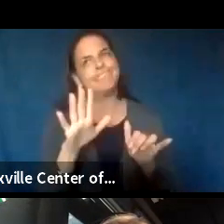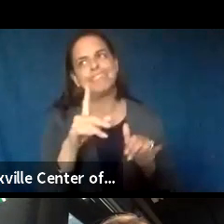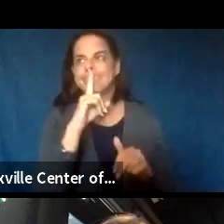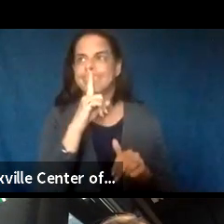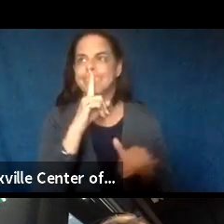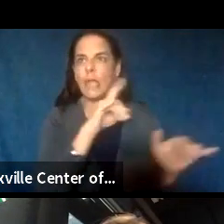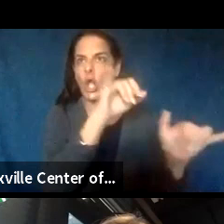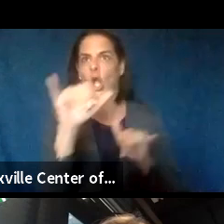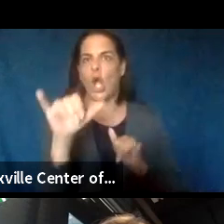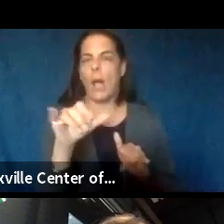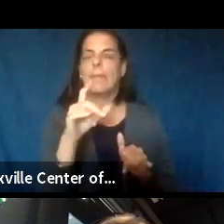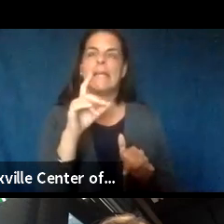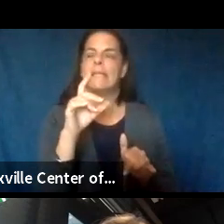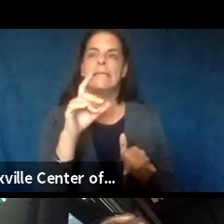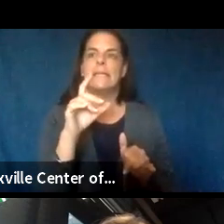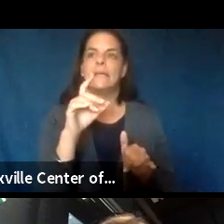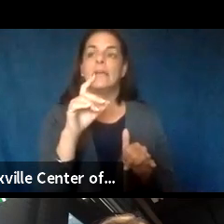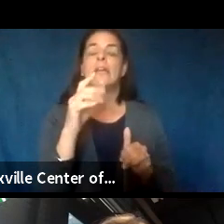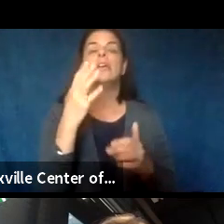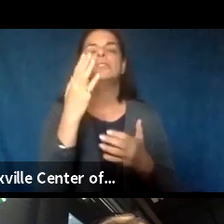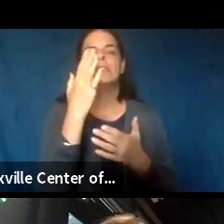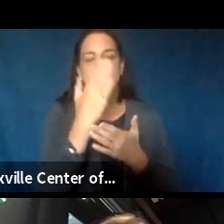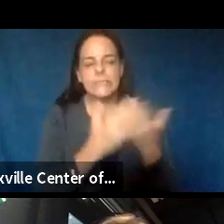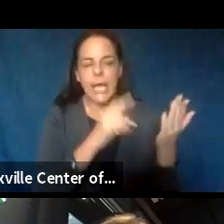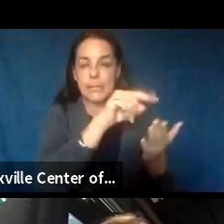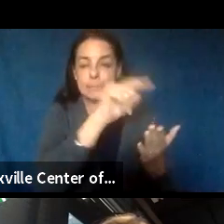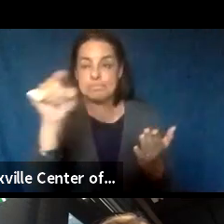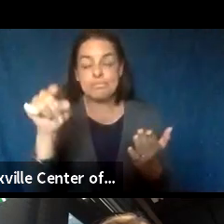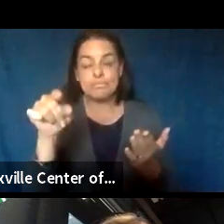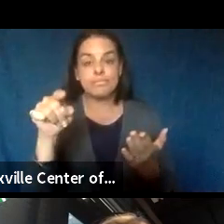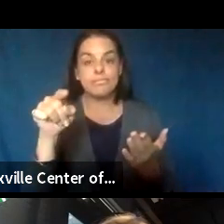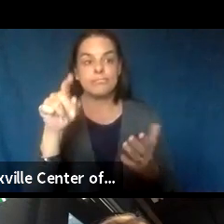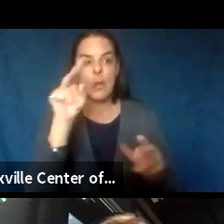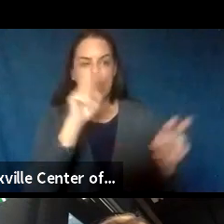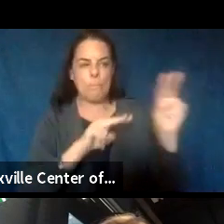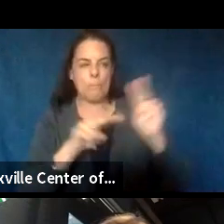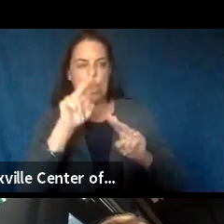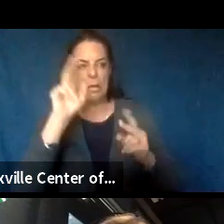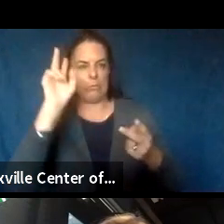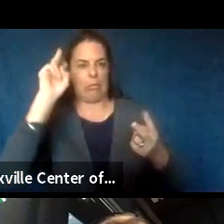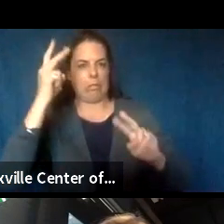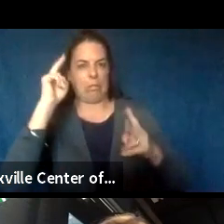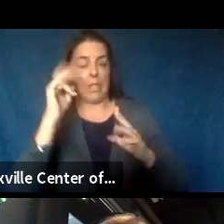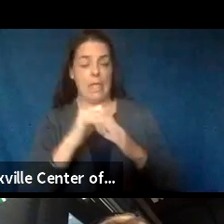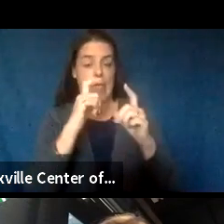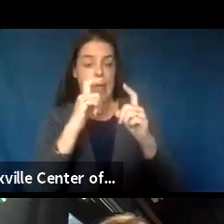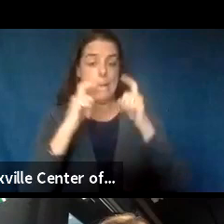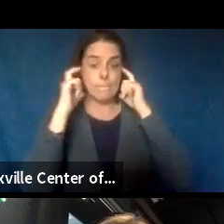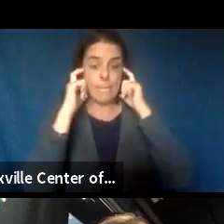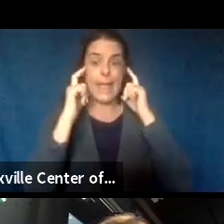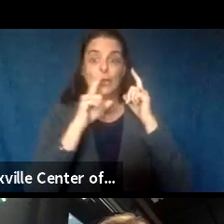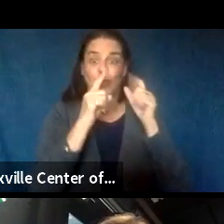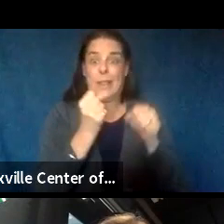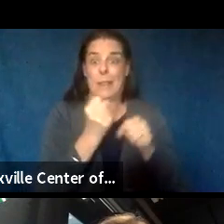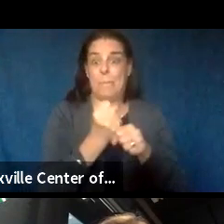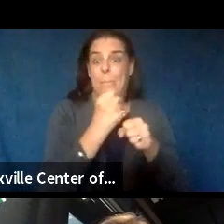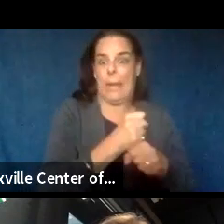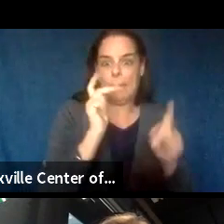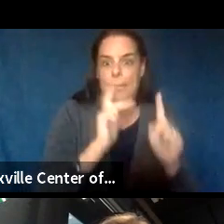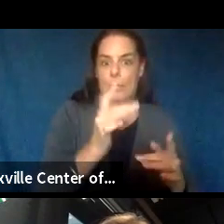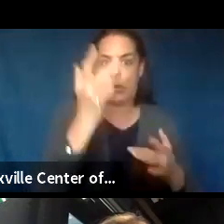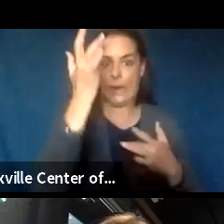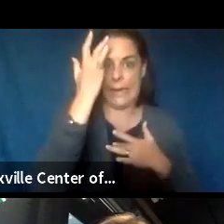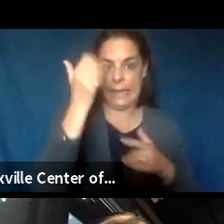a thread in public perception that masks actually make people ill, that